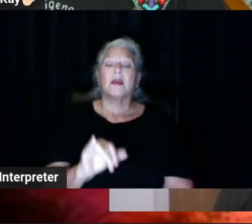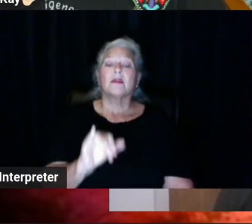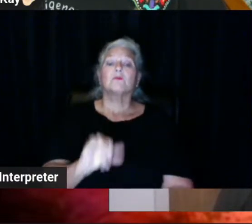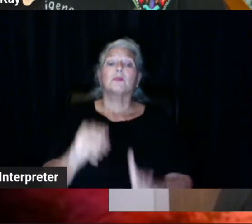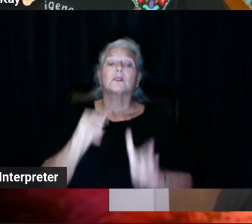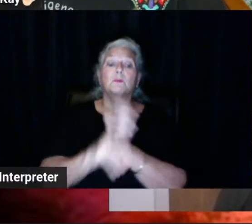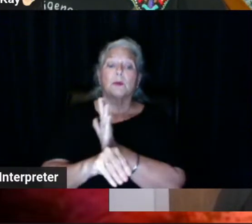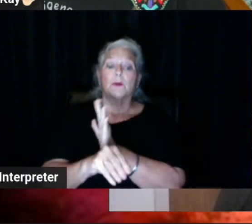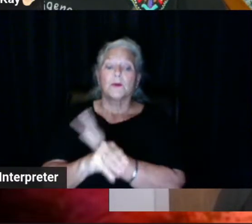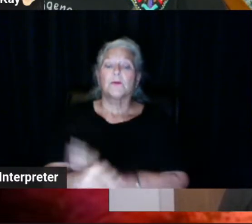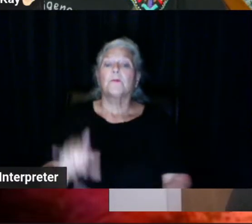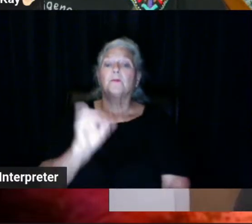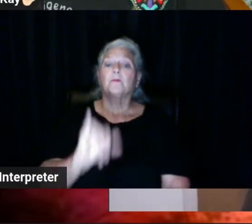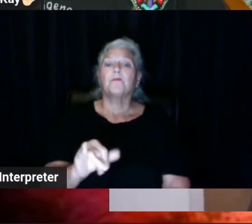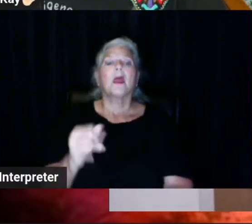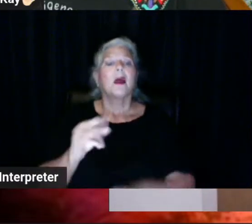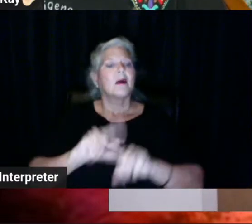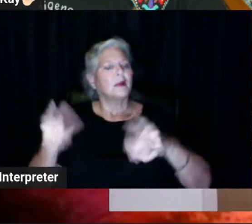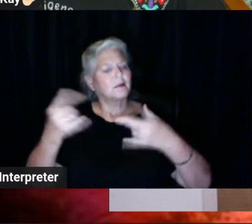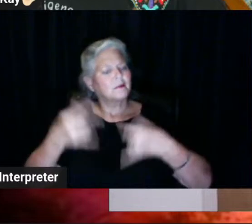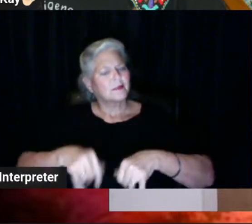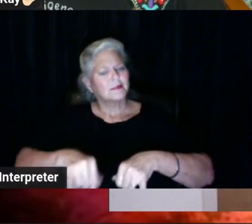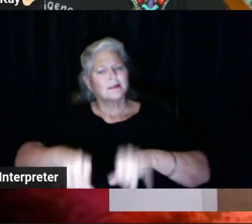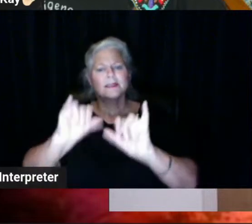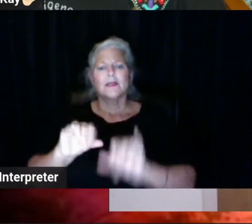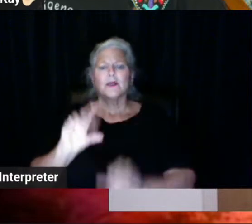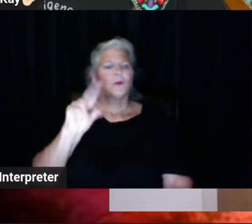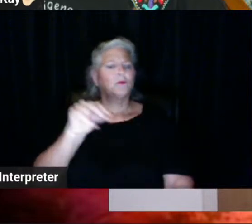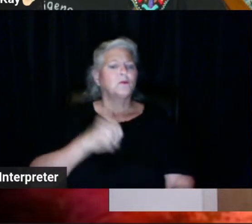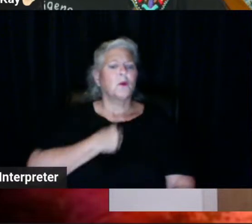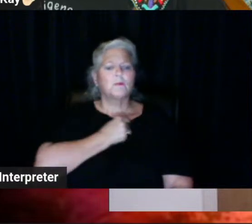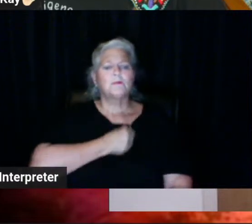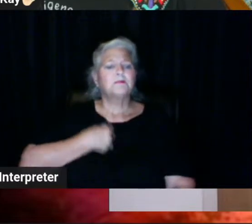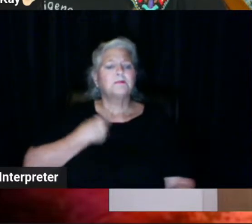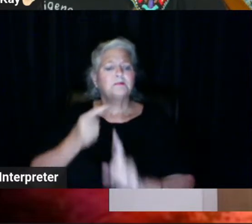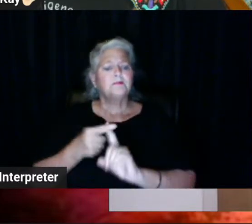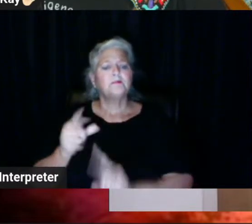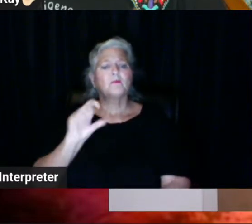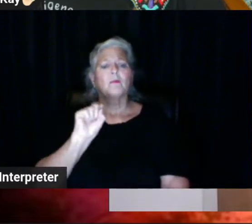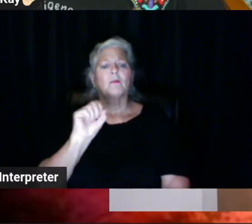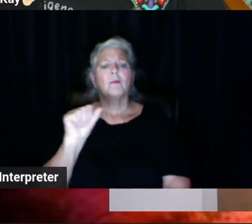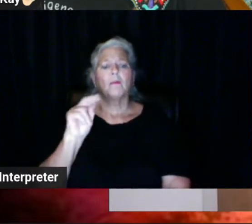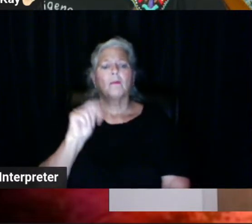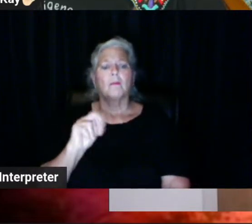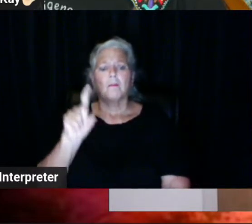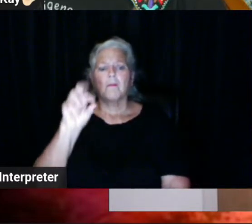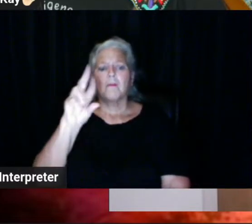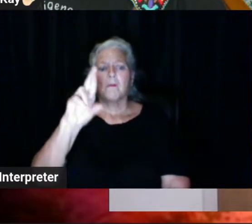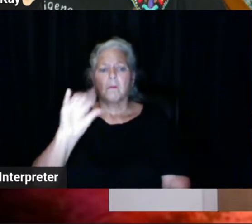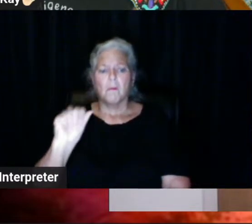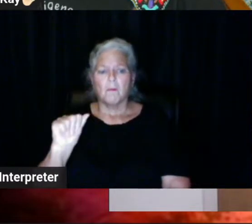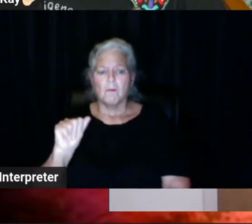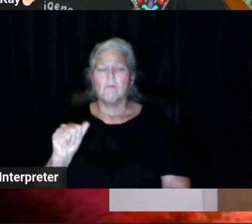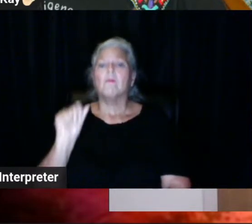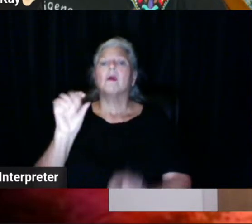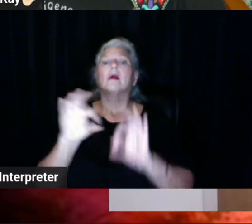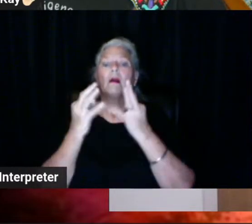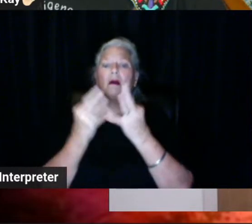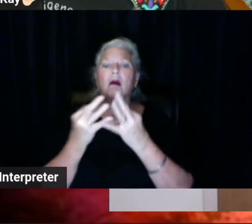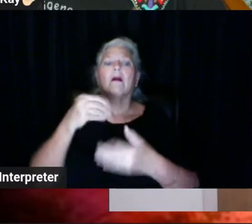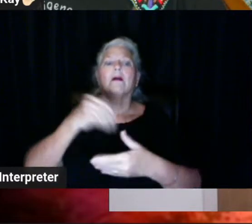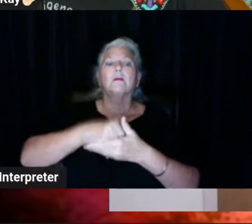by Chief Rafferty or an apology to Sandra's family that I am aware of. In 2022, the Canton Police